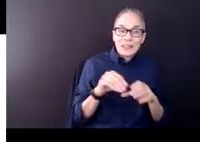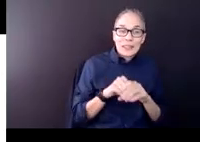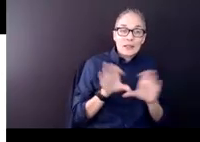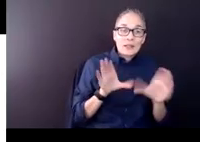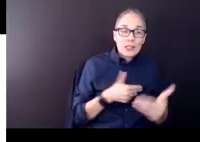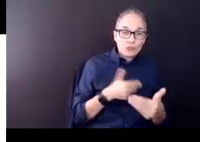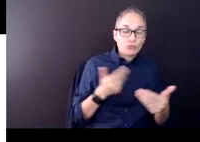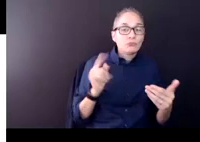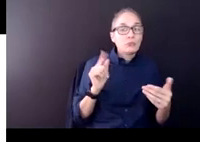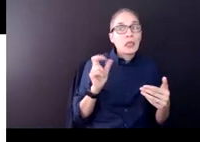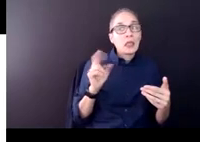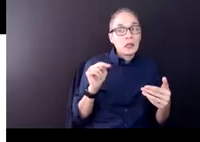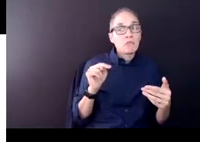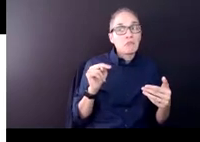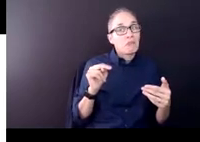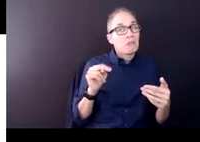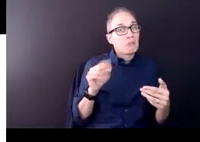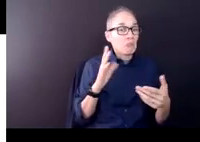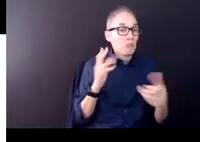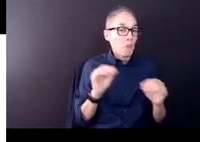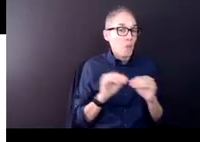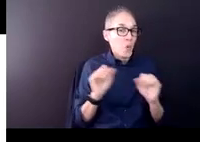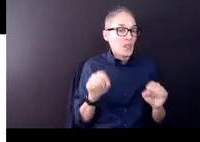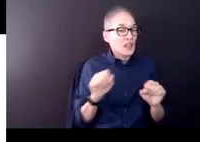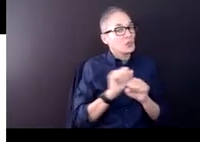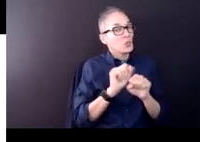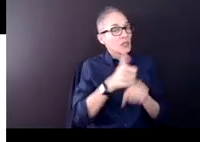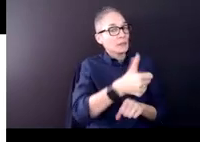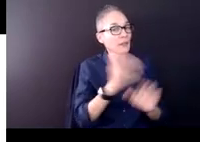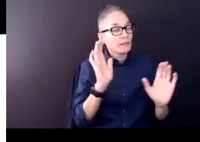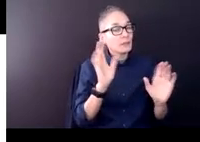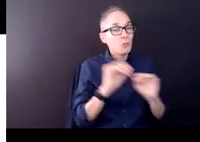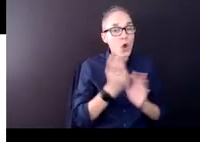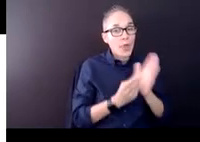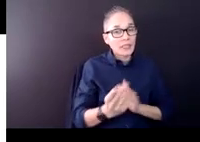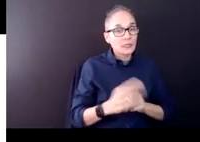likely to do the work independently, authentically.